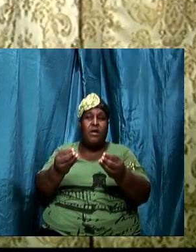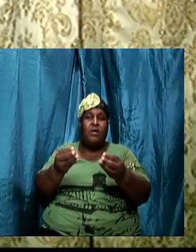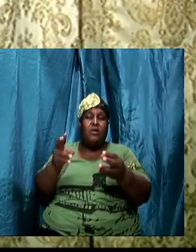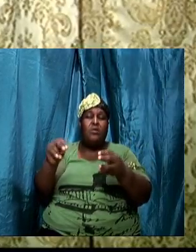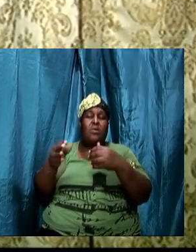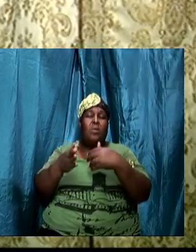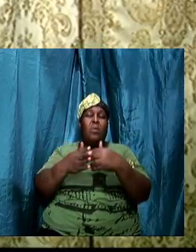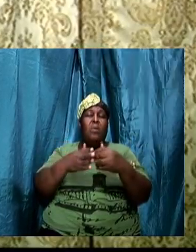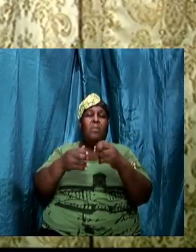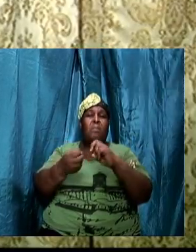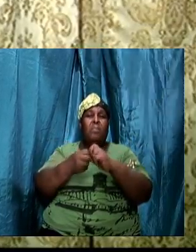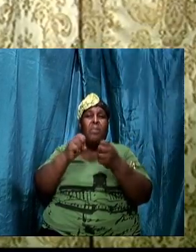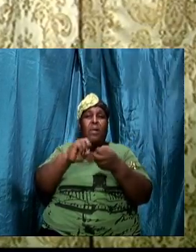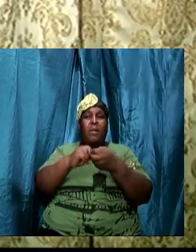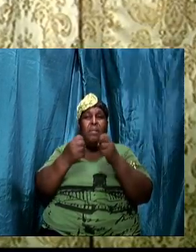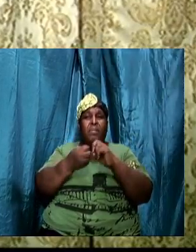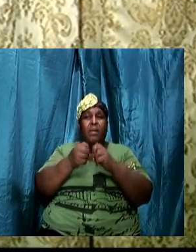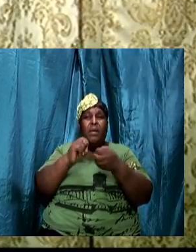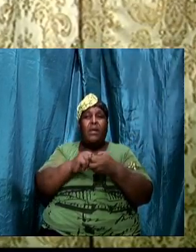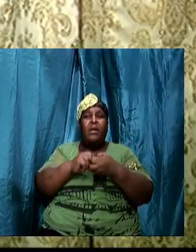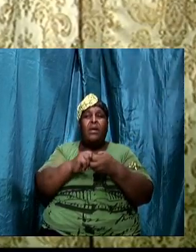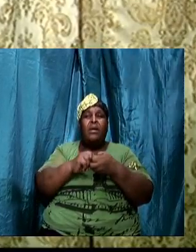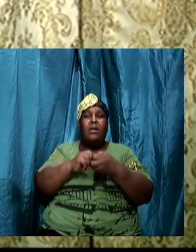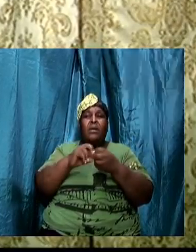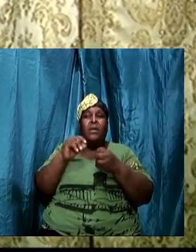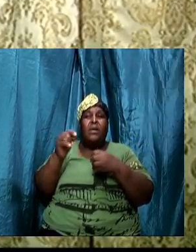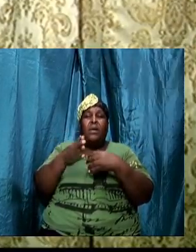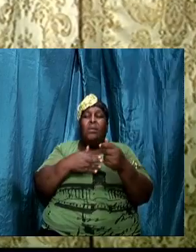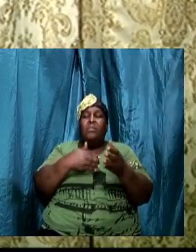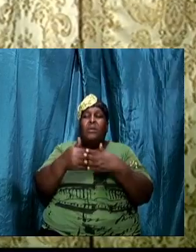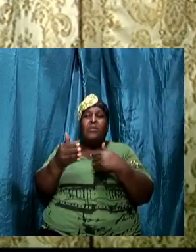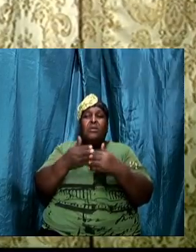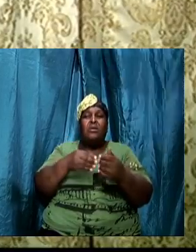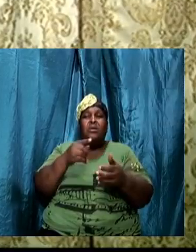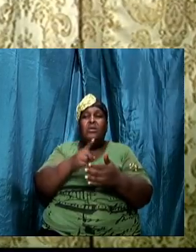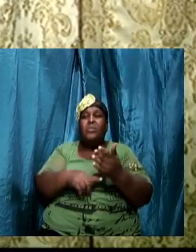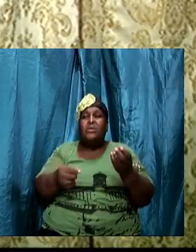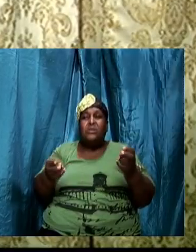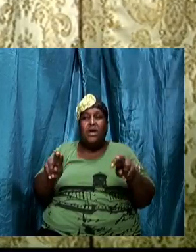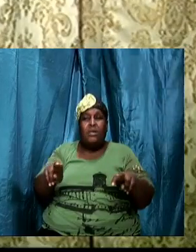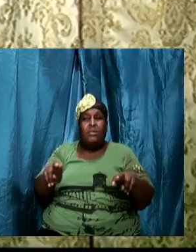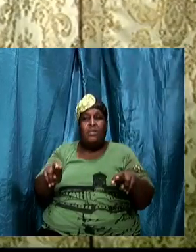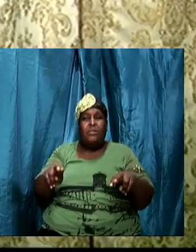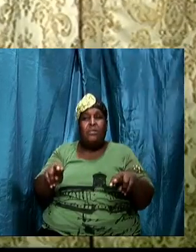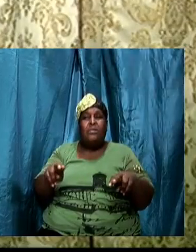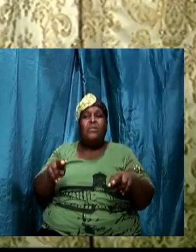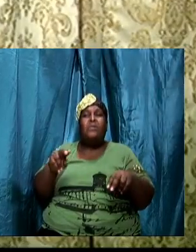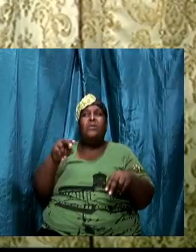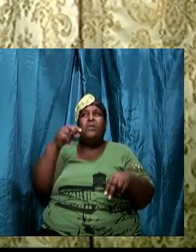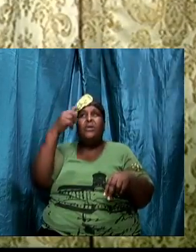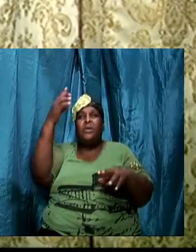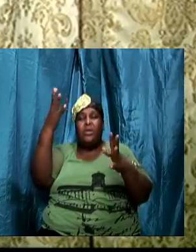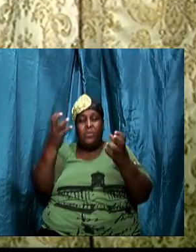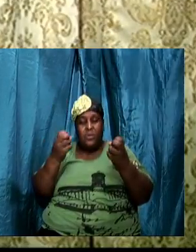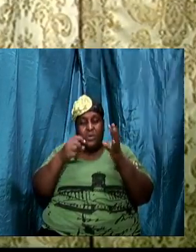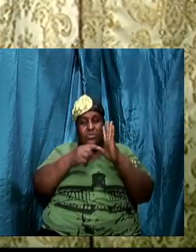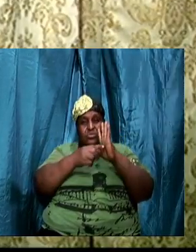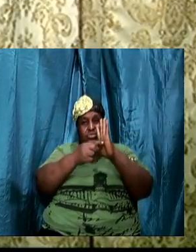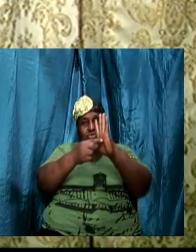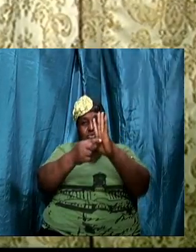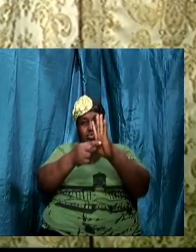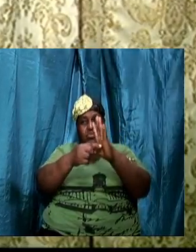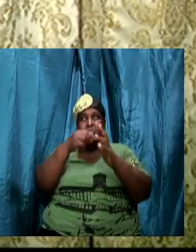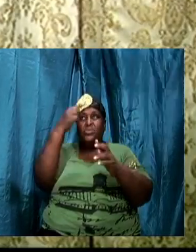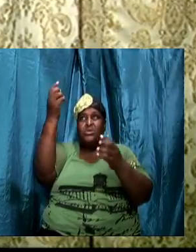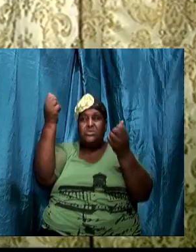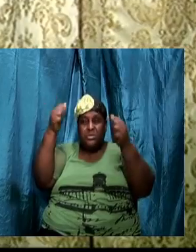spite of the absence of certain material thing to them, He wants to show His